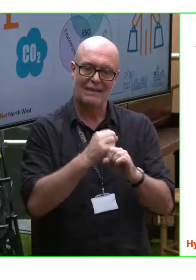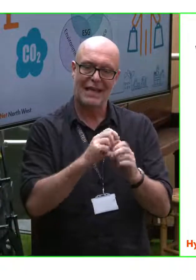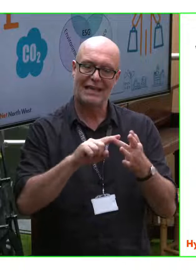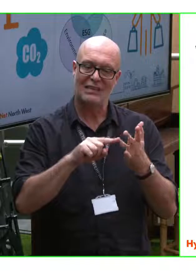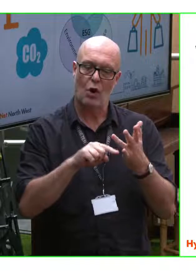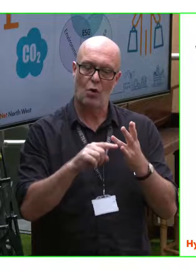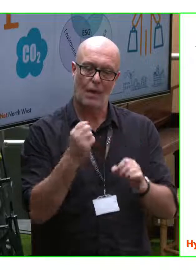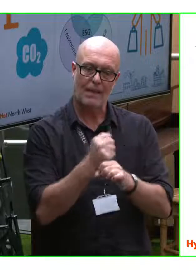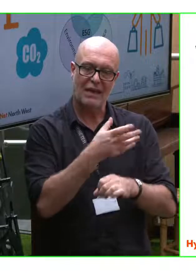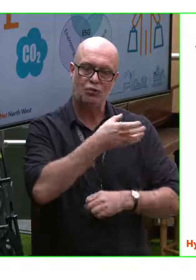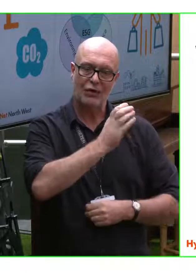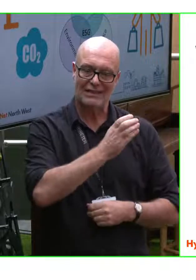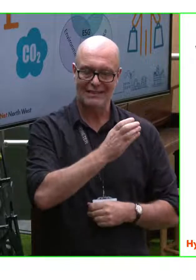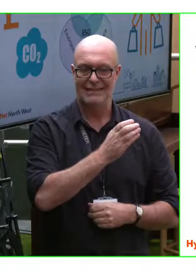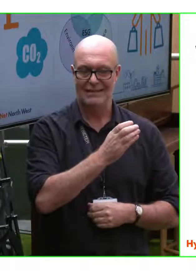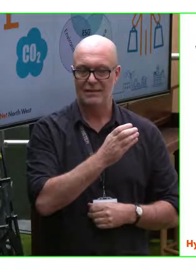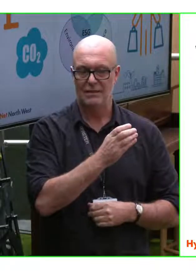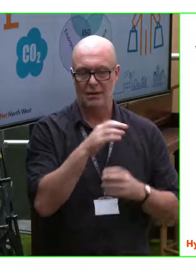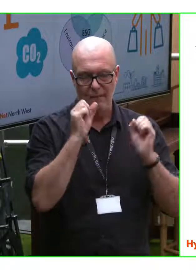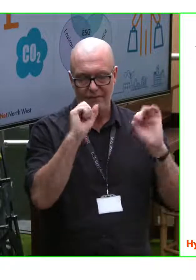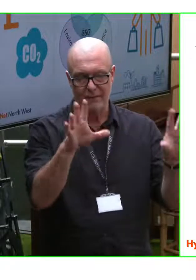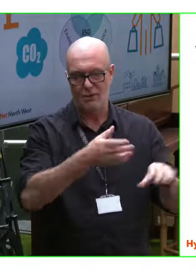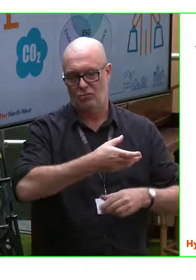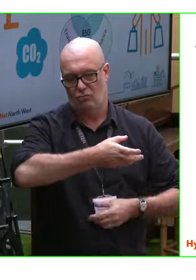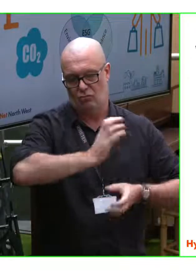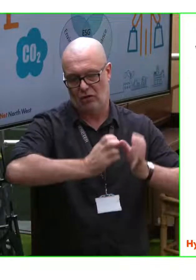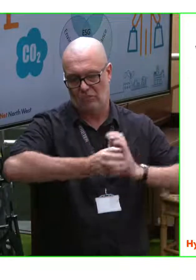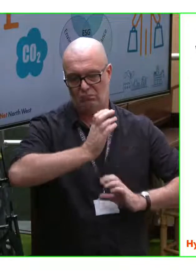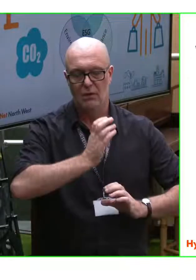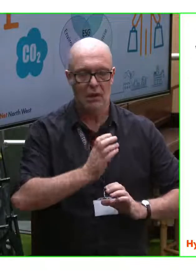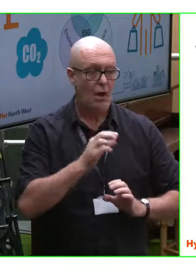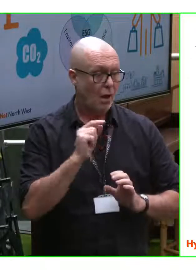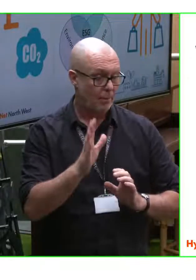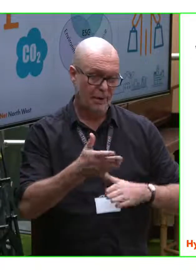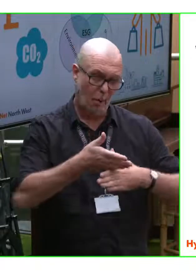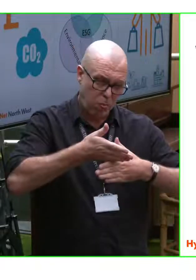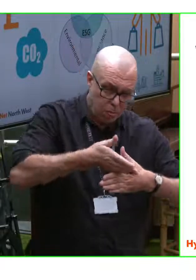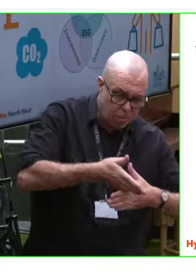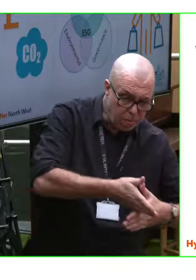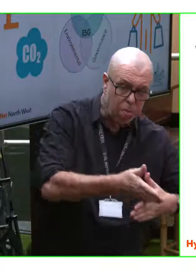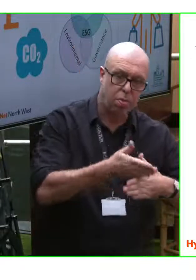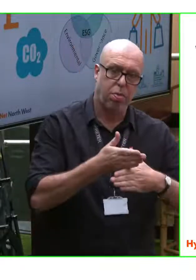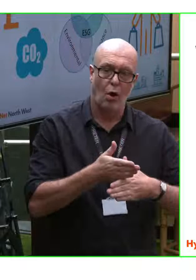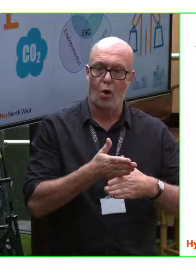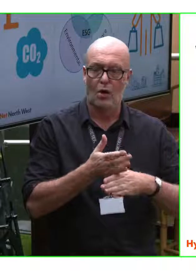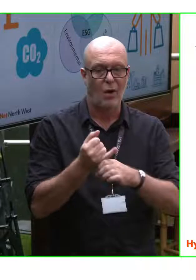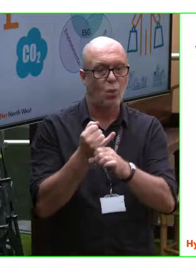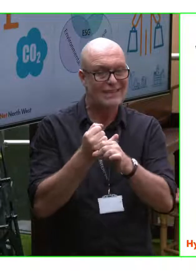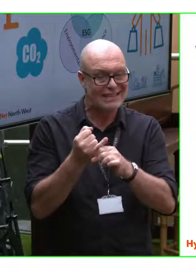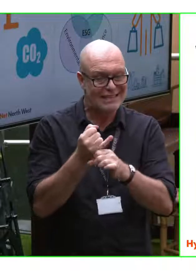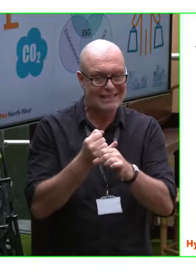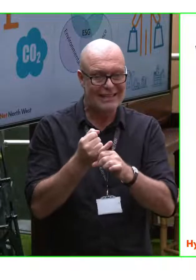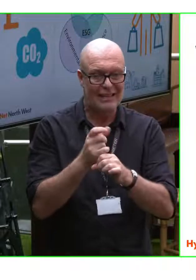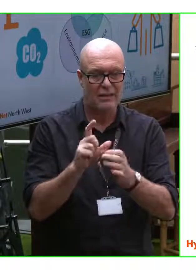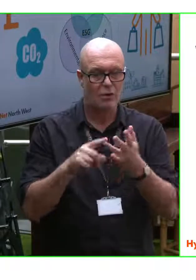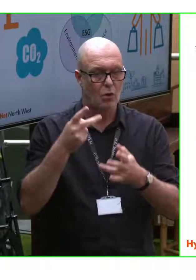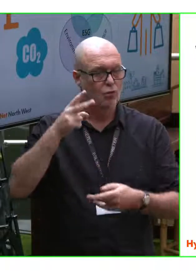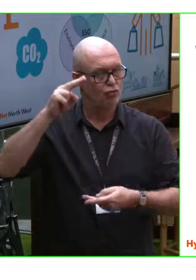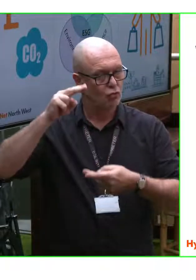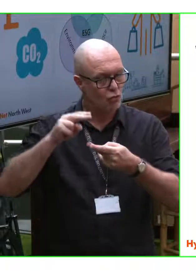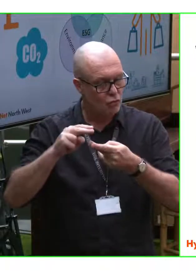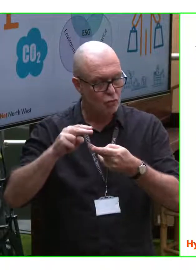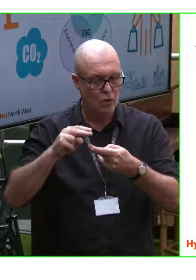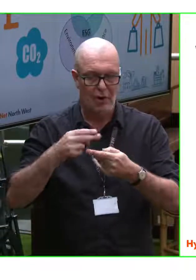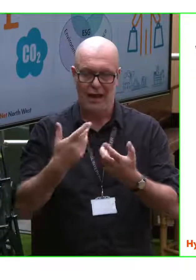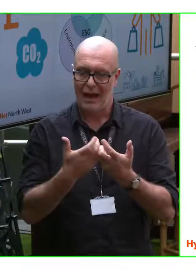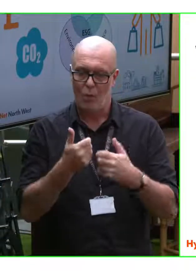drinks, well-known brands of drinks. They have been working on decarbonising the whiskey that they sell by working with